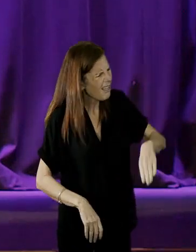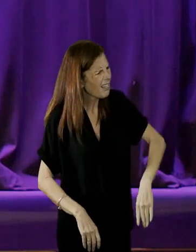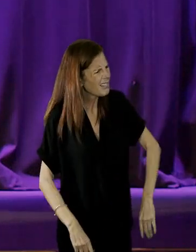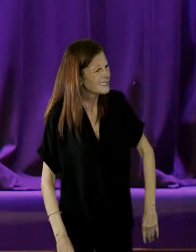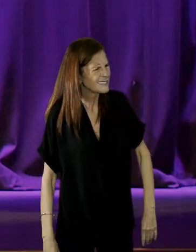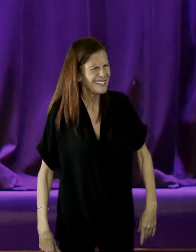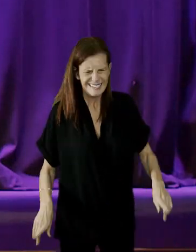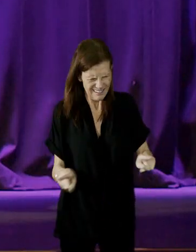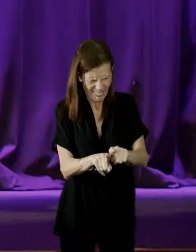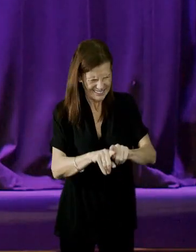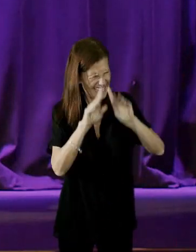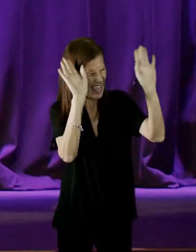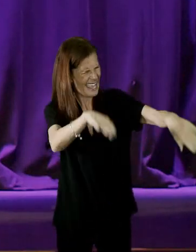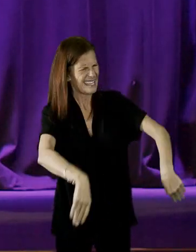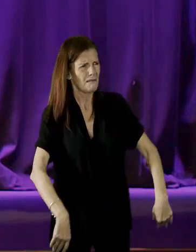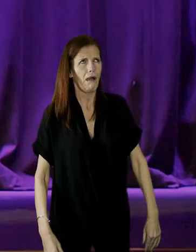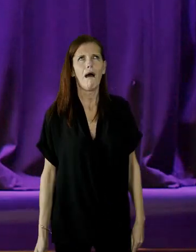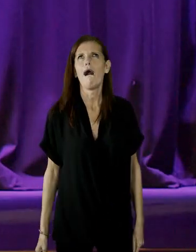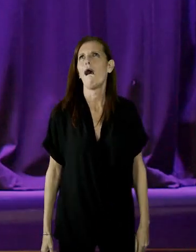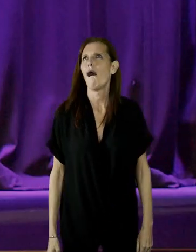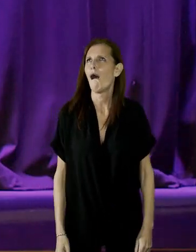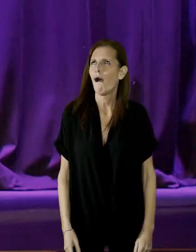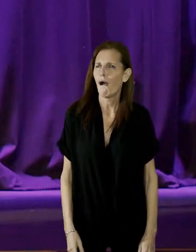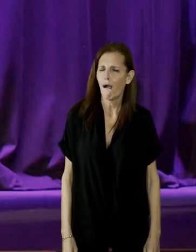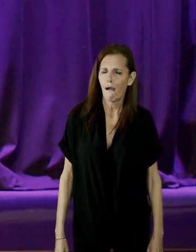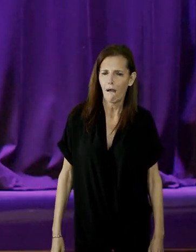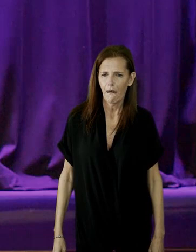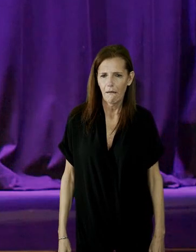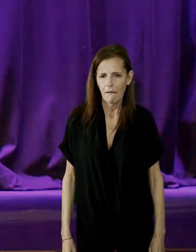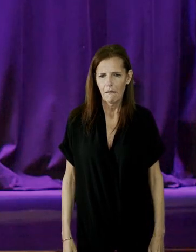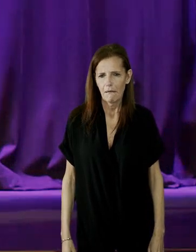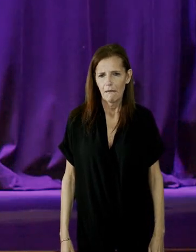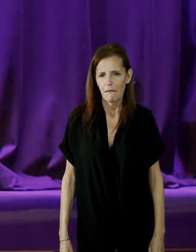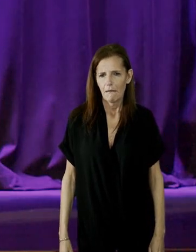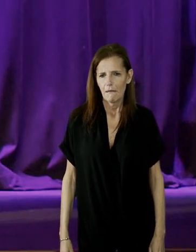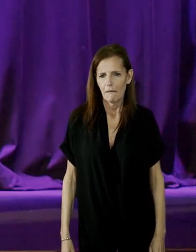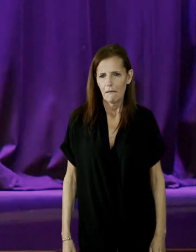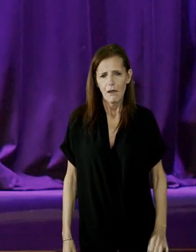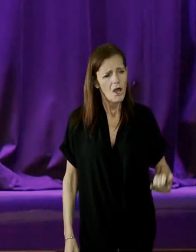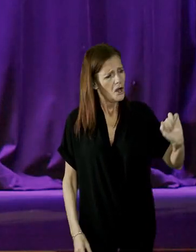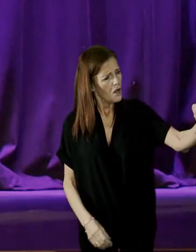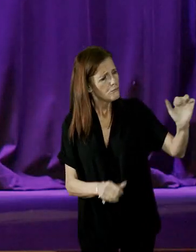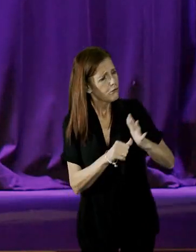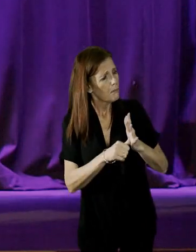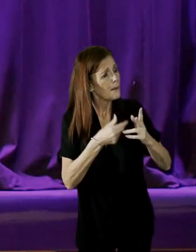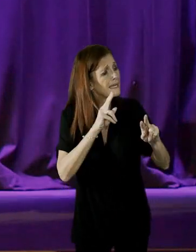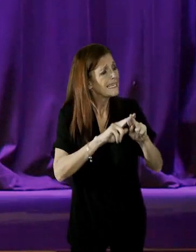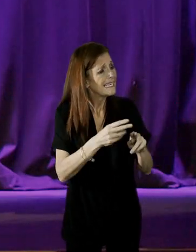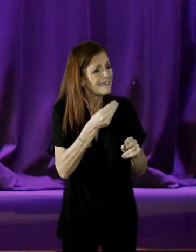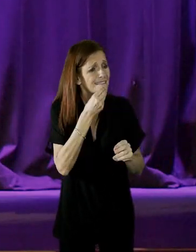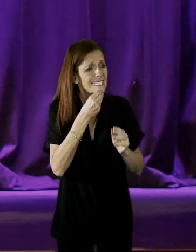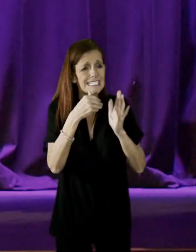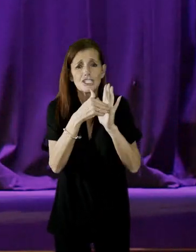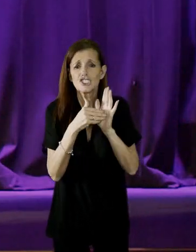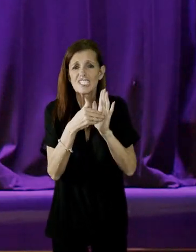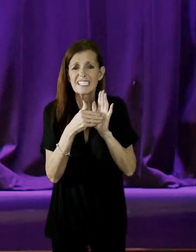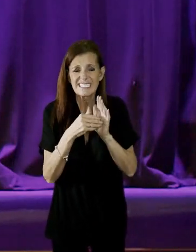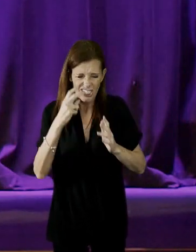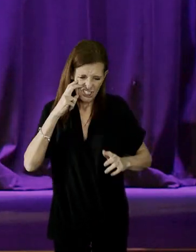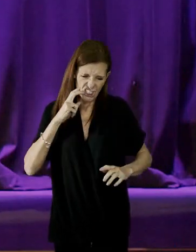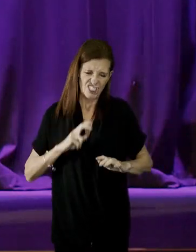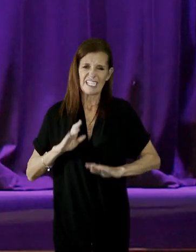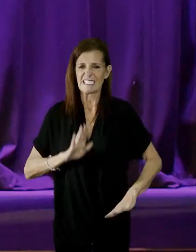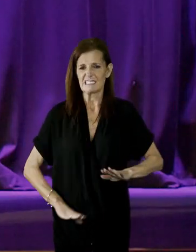same, gluten allergy. Worse, what's her biggest problem, really? If she eats cheese, she herself. Worst case for